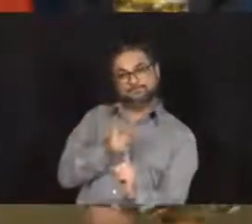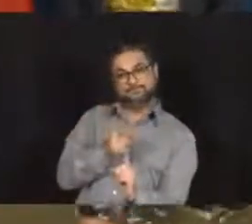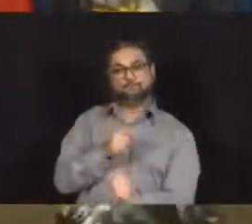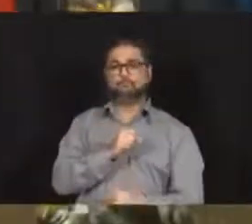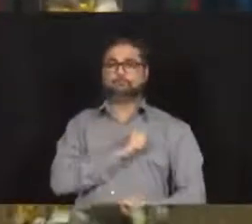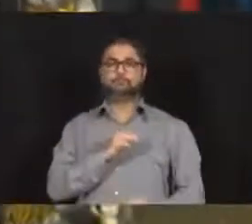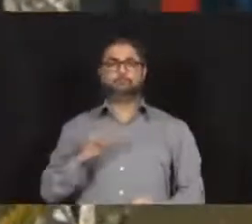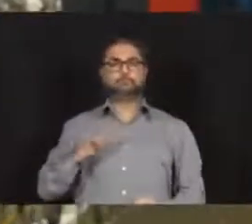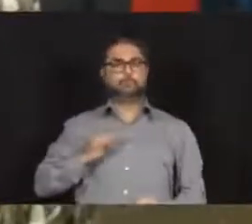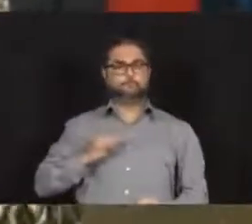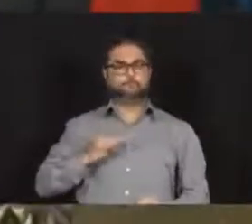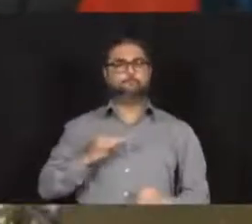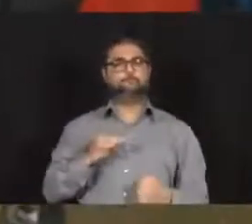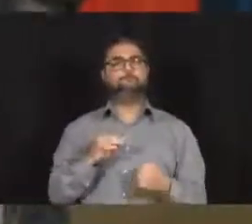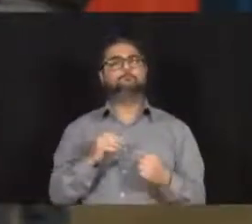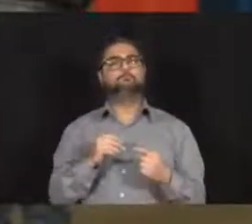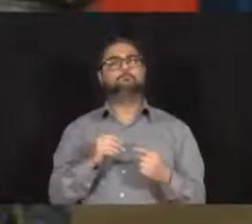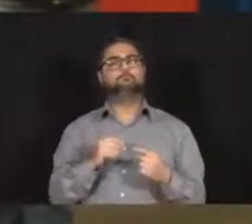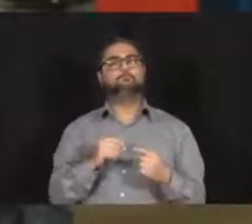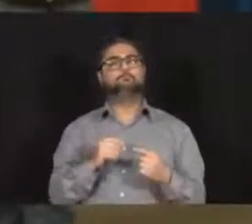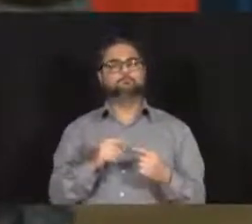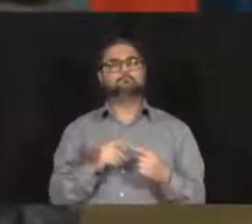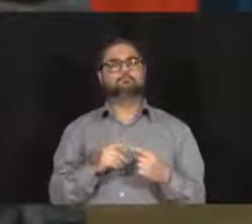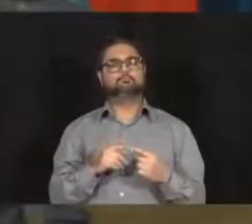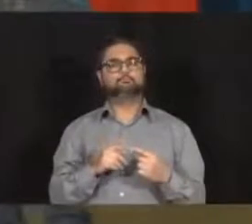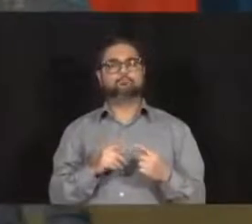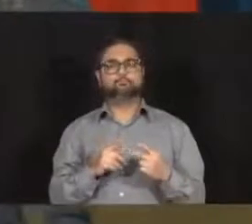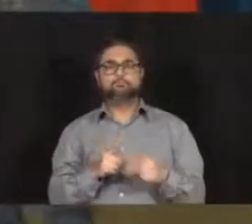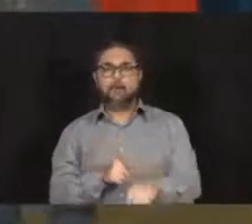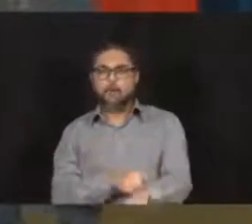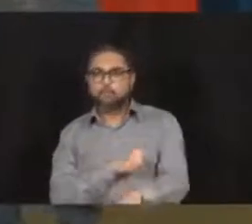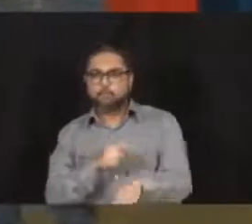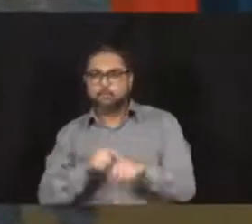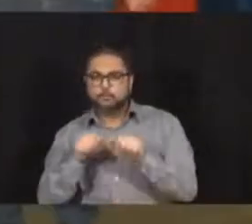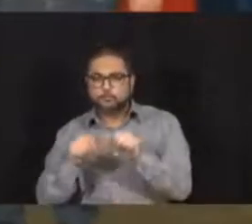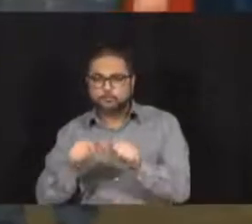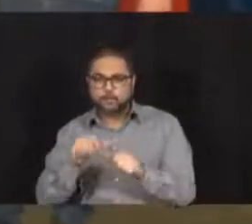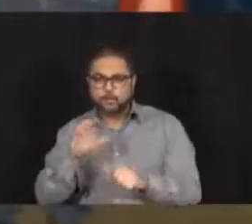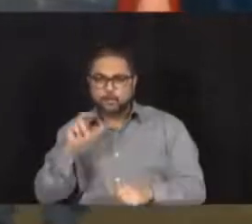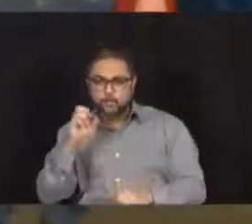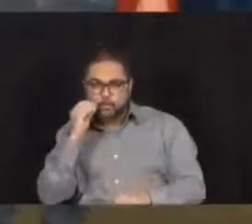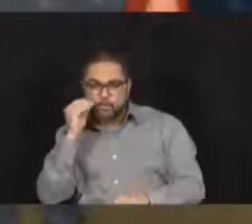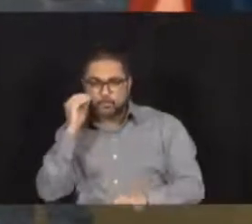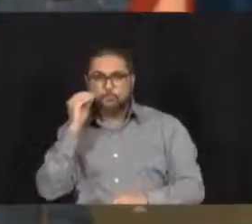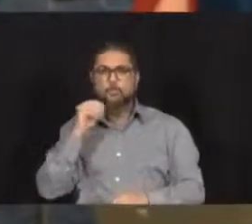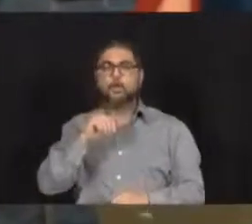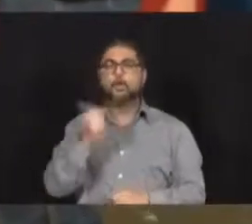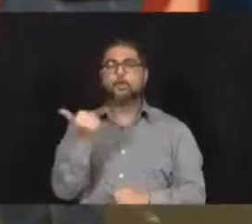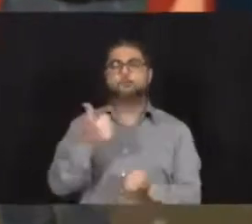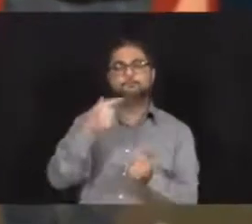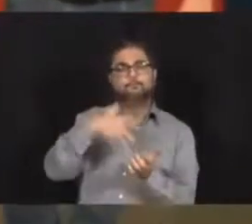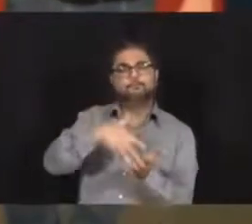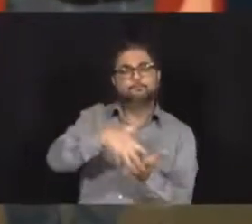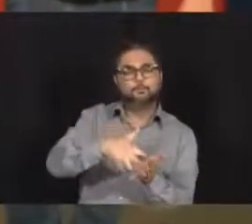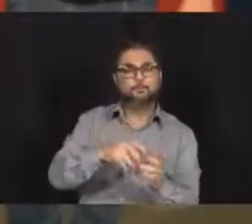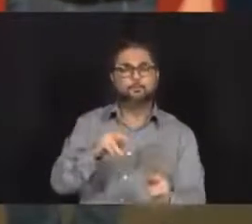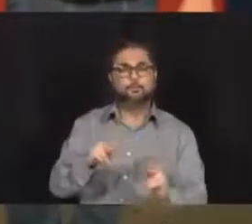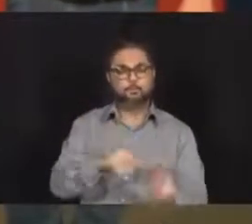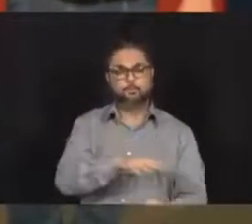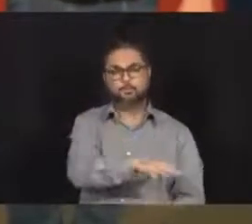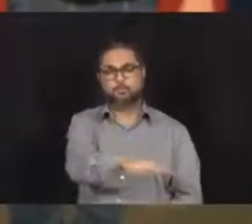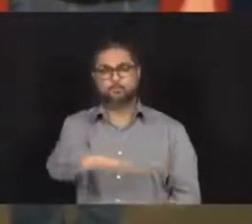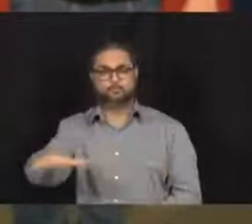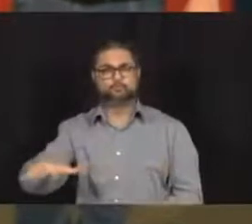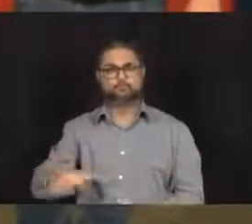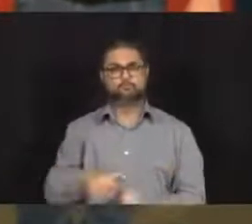vulnerable. Minister, is there anything else that the province can do to shore up more support for these